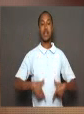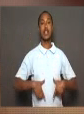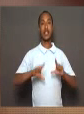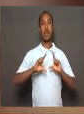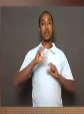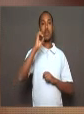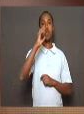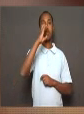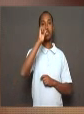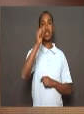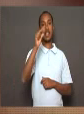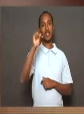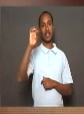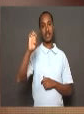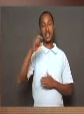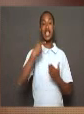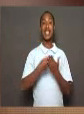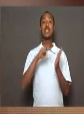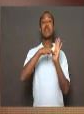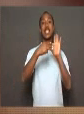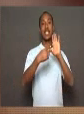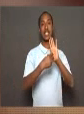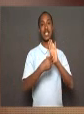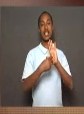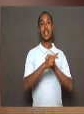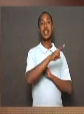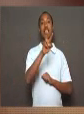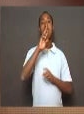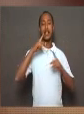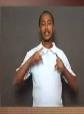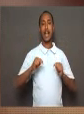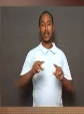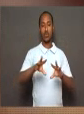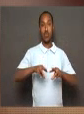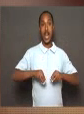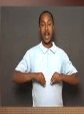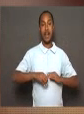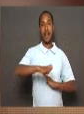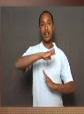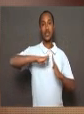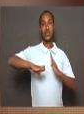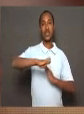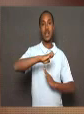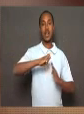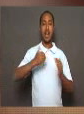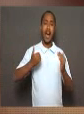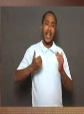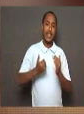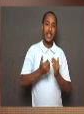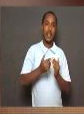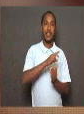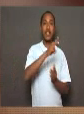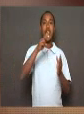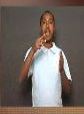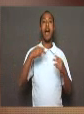stable octets. This means that they are trying to gain electrons until they